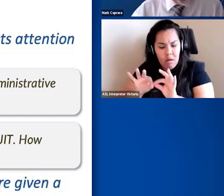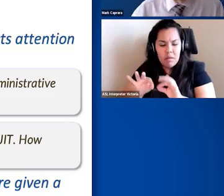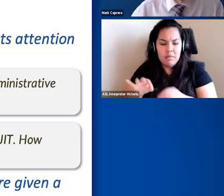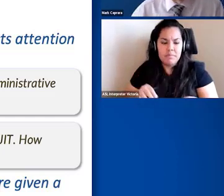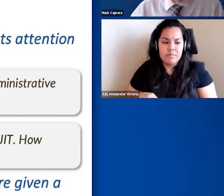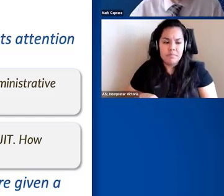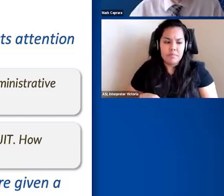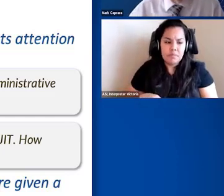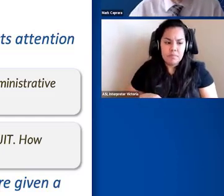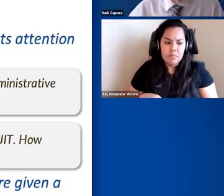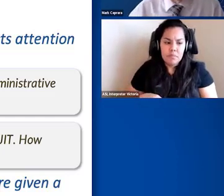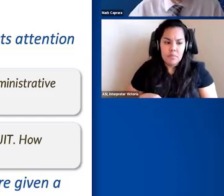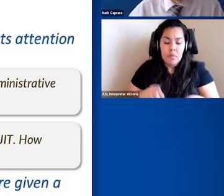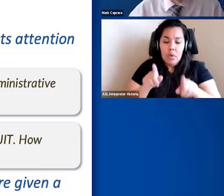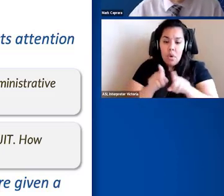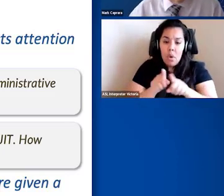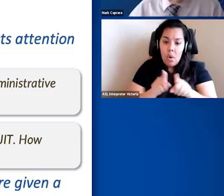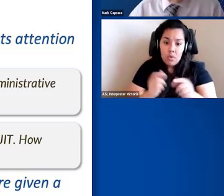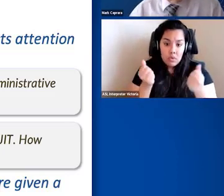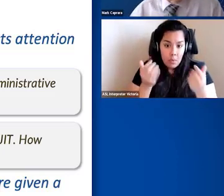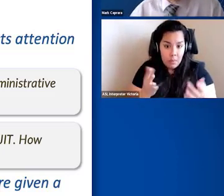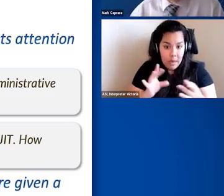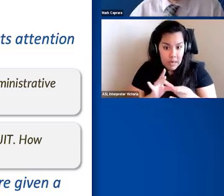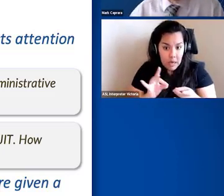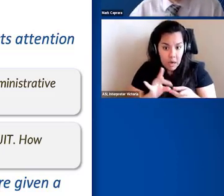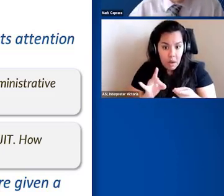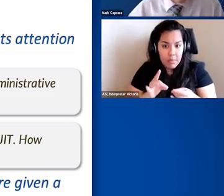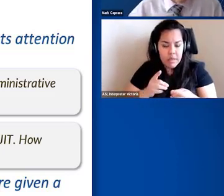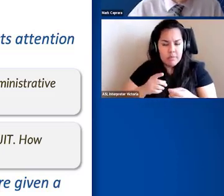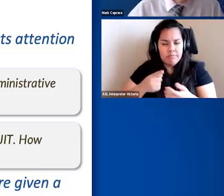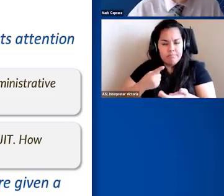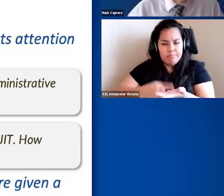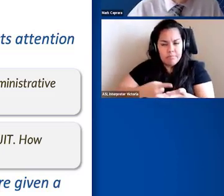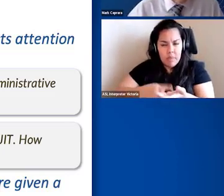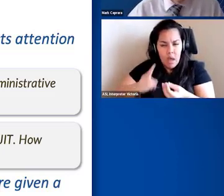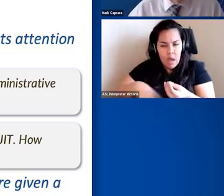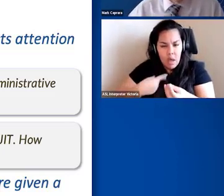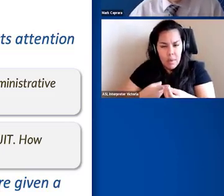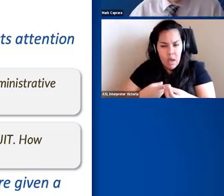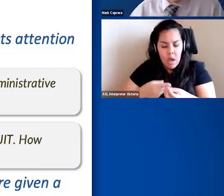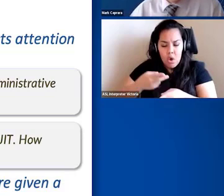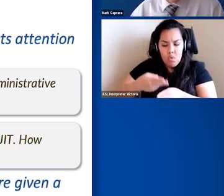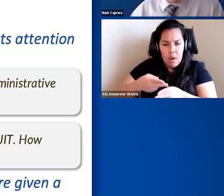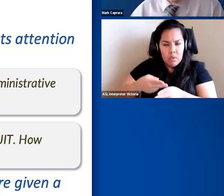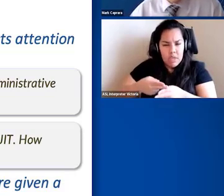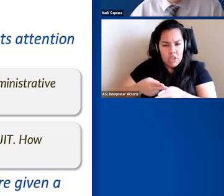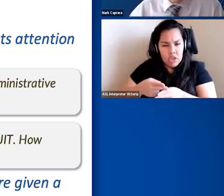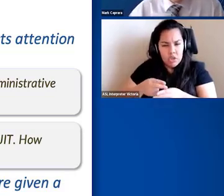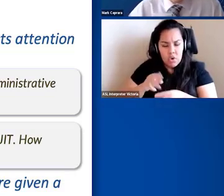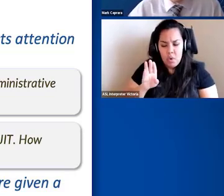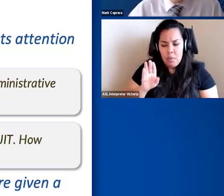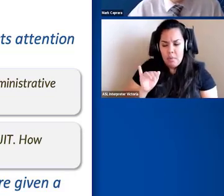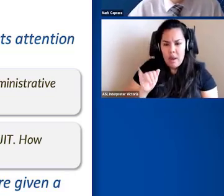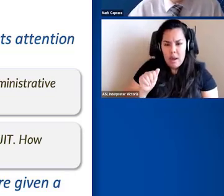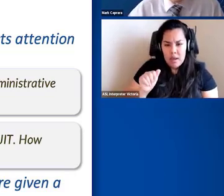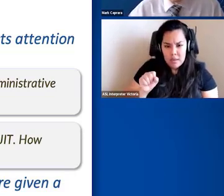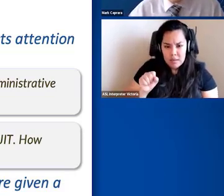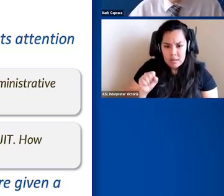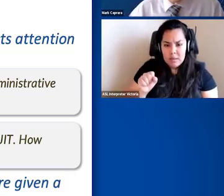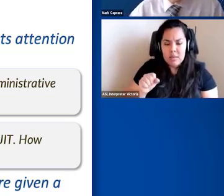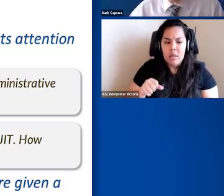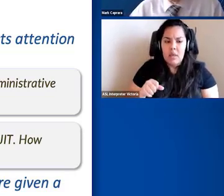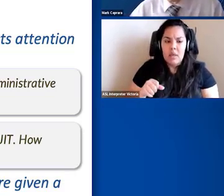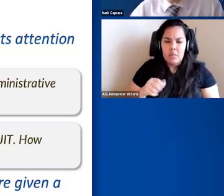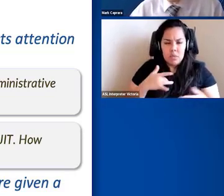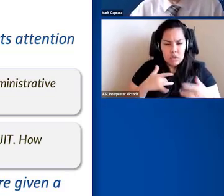We also received a lot of comments about reputational bias. And this was a concern whereby well-known places